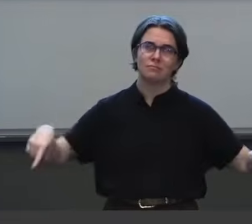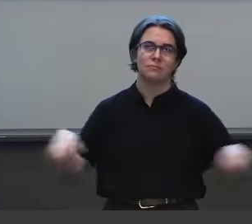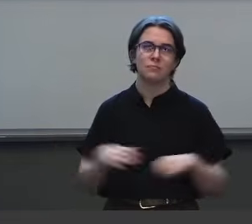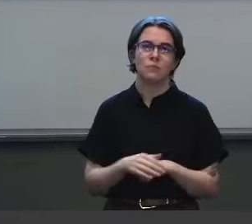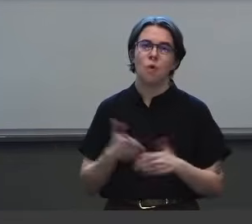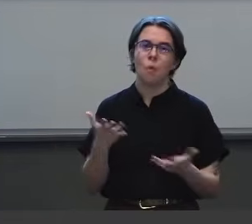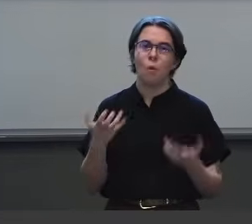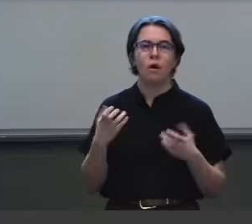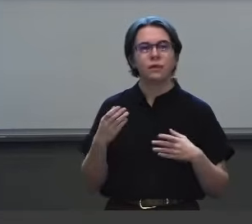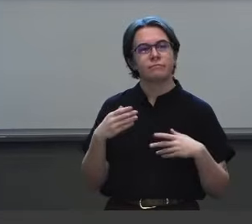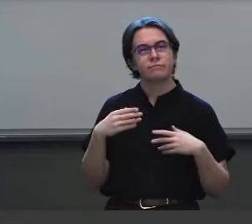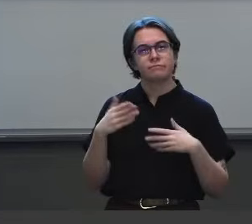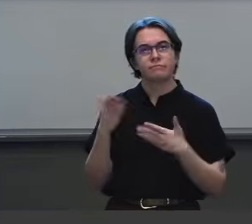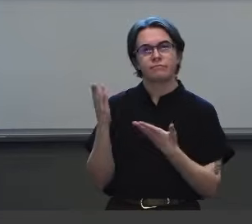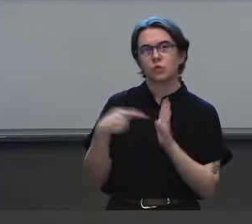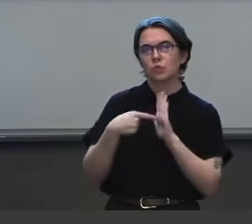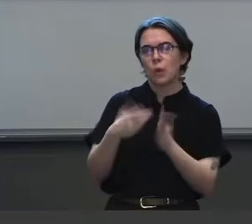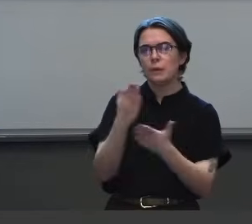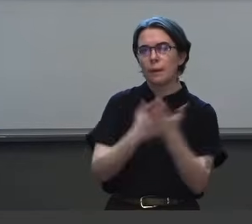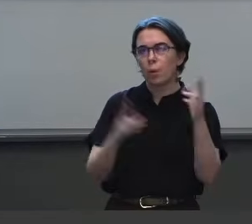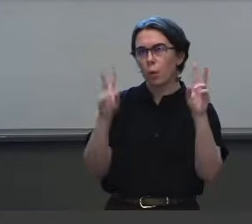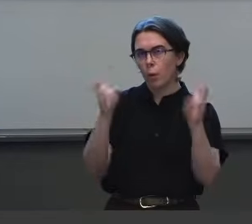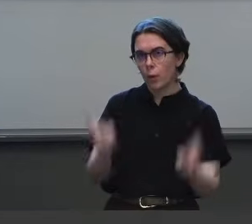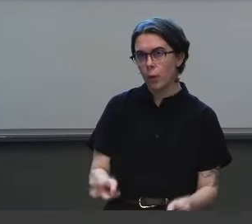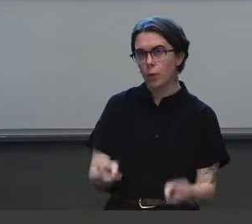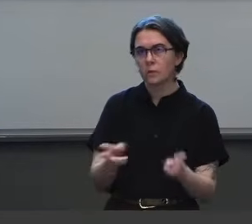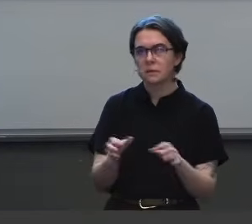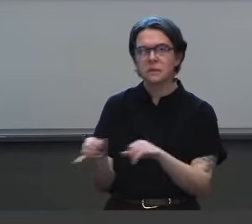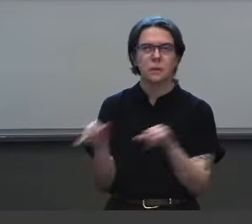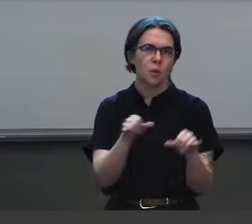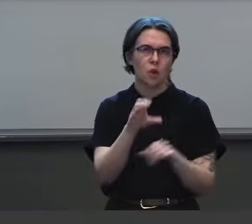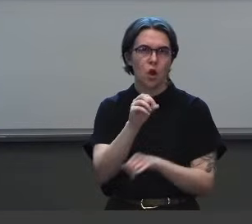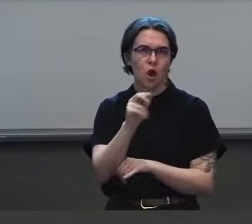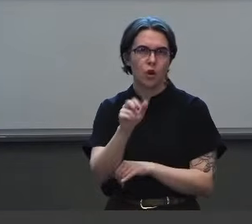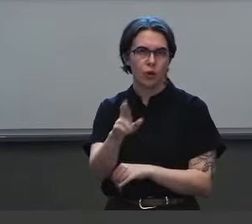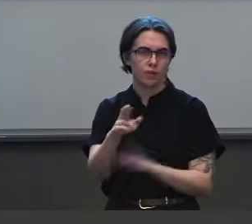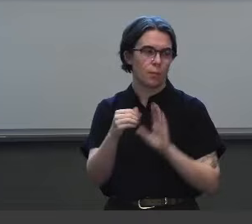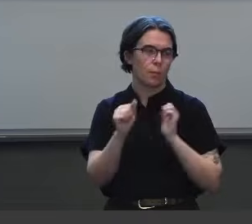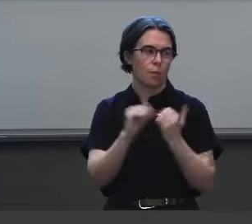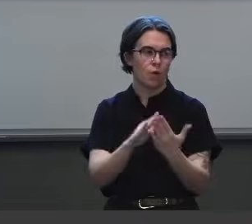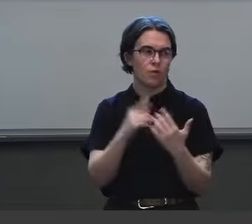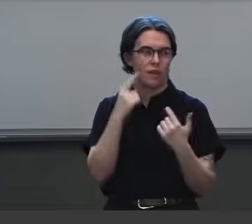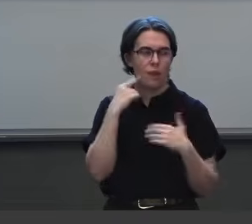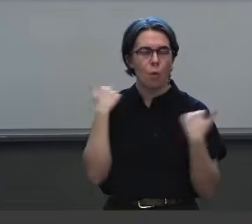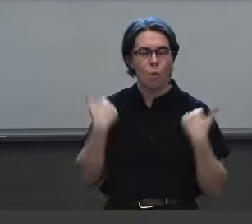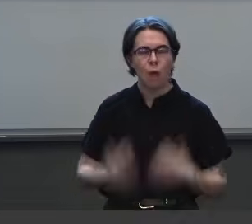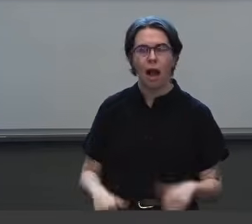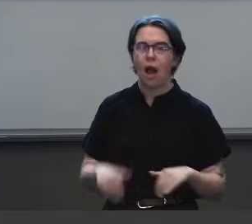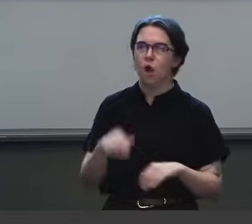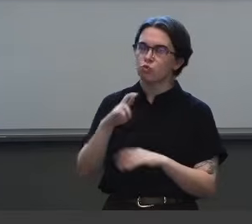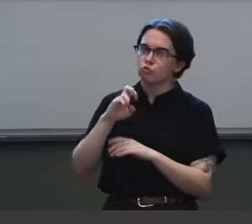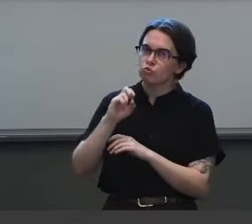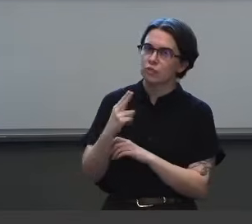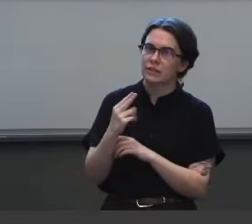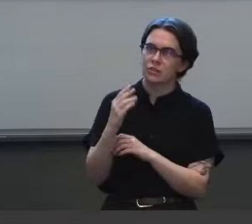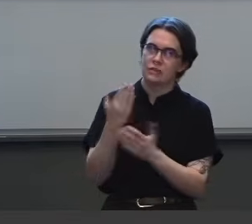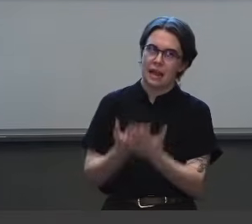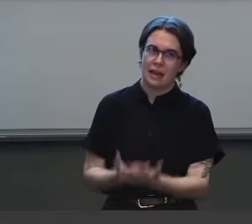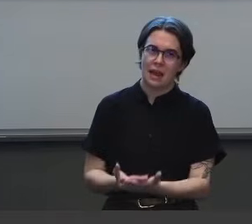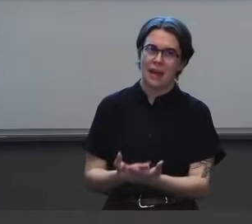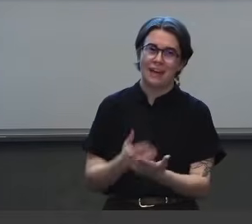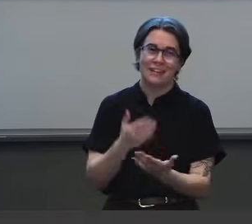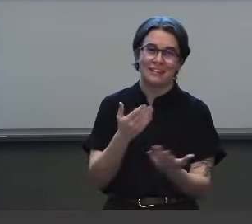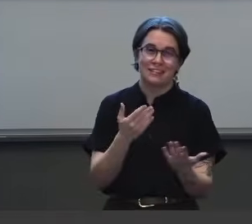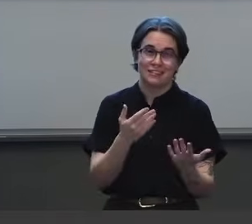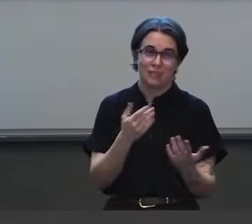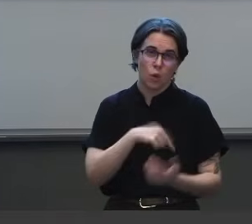quotes, kind of similar to what Connor's approach was today. I think these are really rich sources of data that kind of do a better job than bar